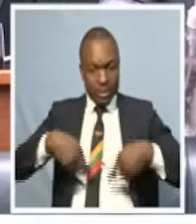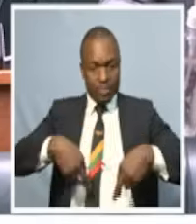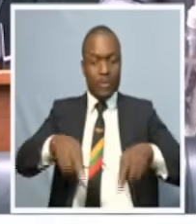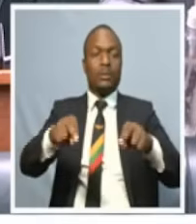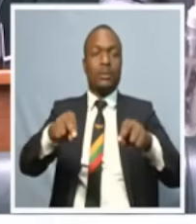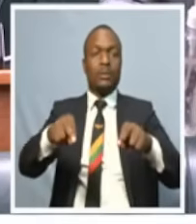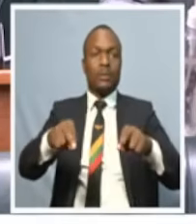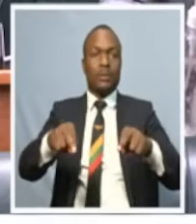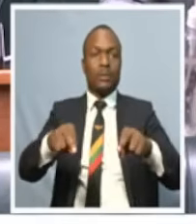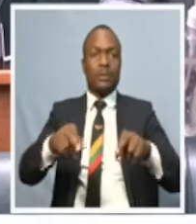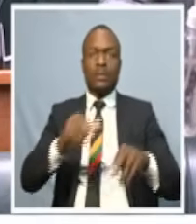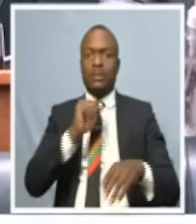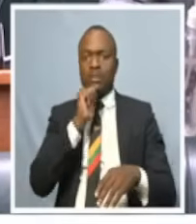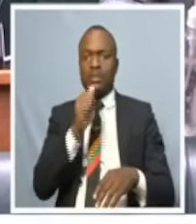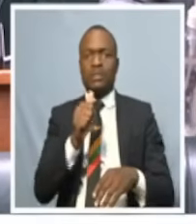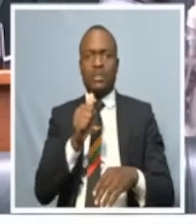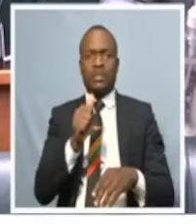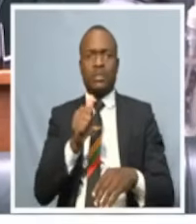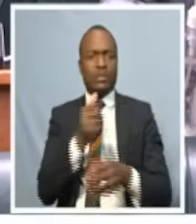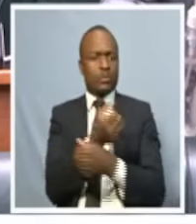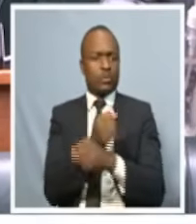roads. They didn't do anything